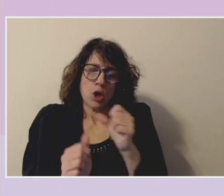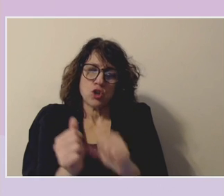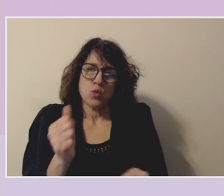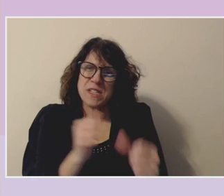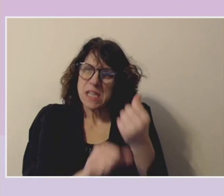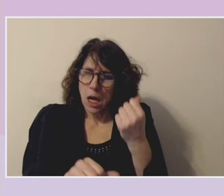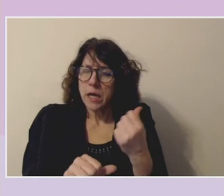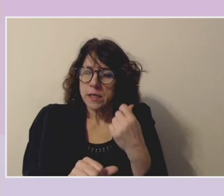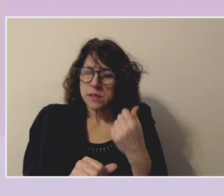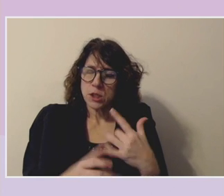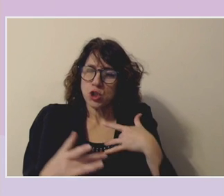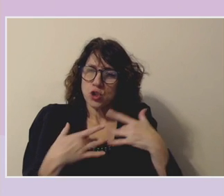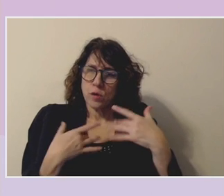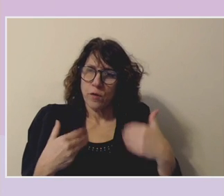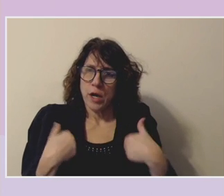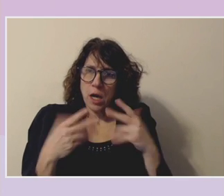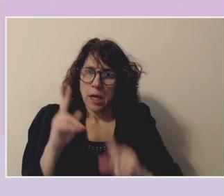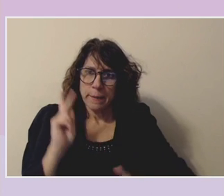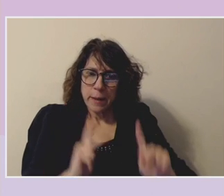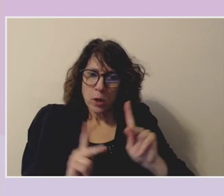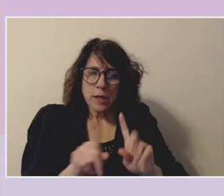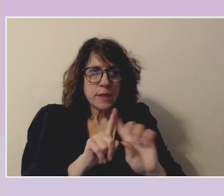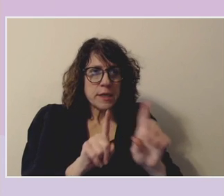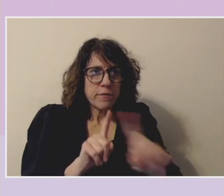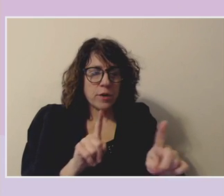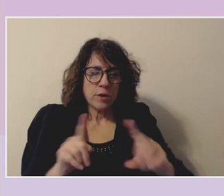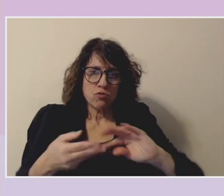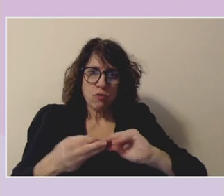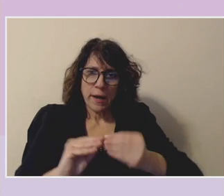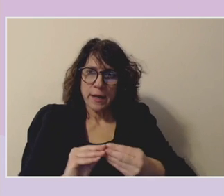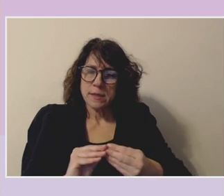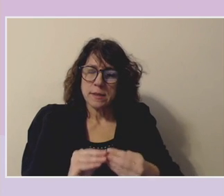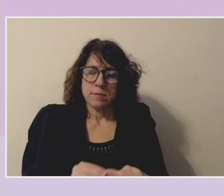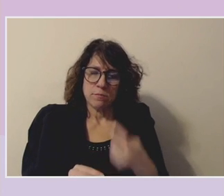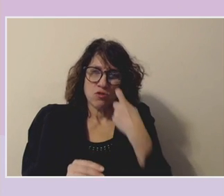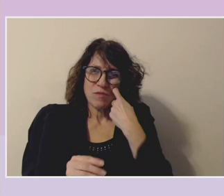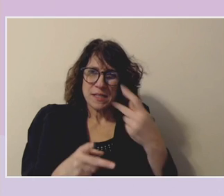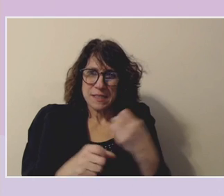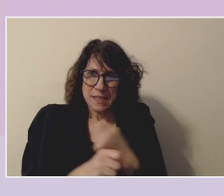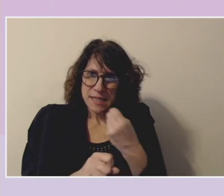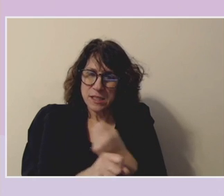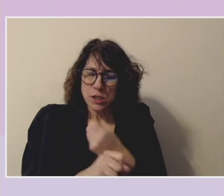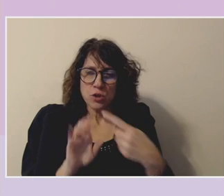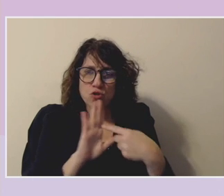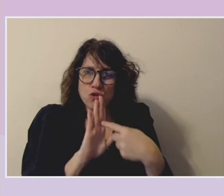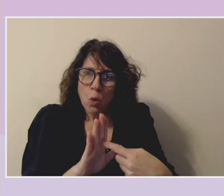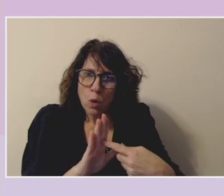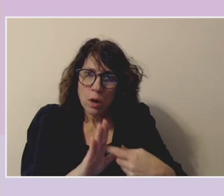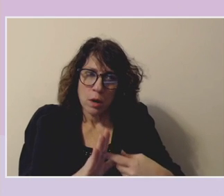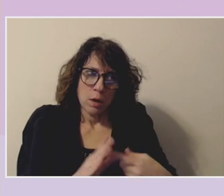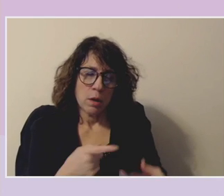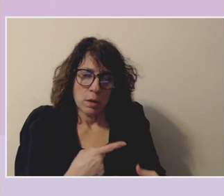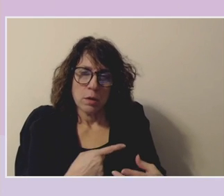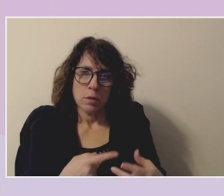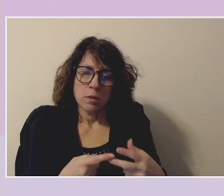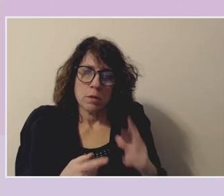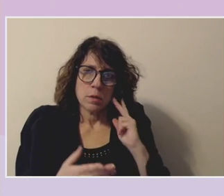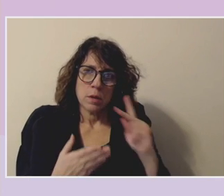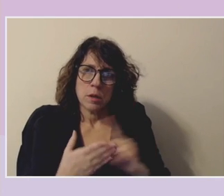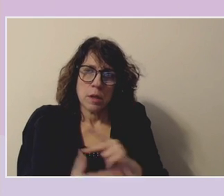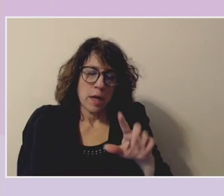but there's different rates with latest stats showing the high statistics, as Secretary Becerra said, in LGBTQ